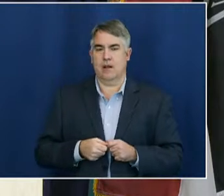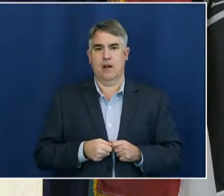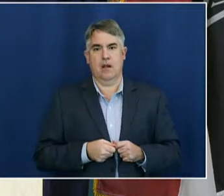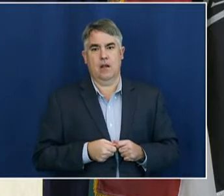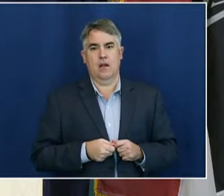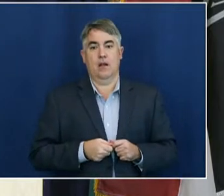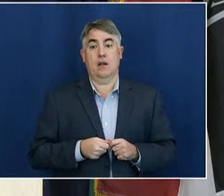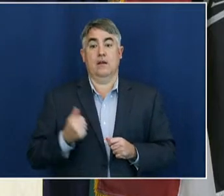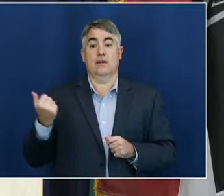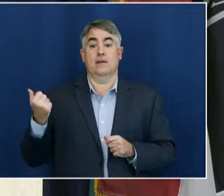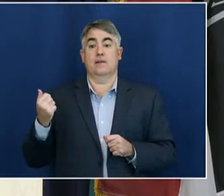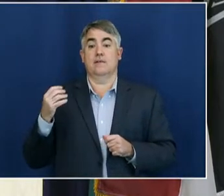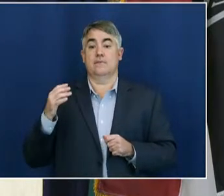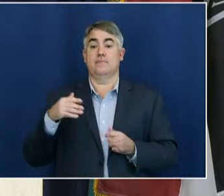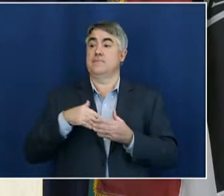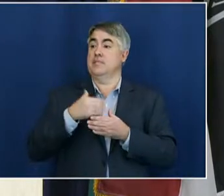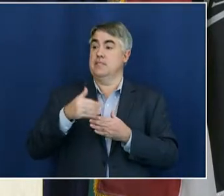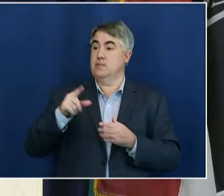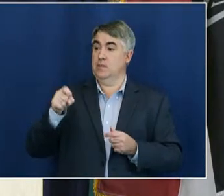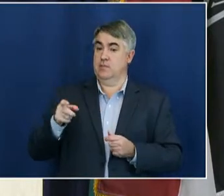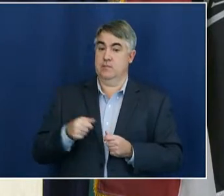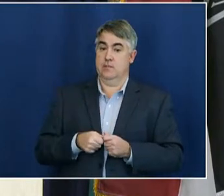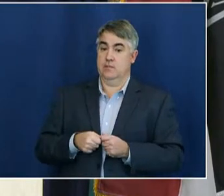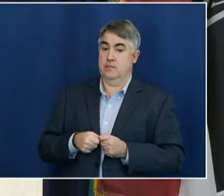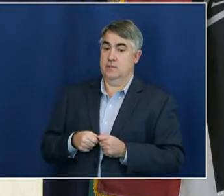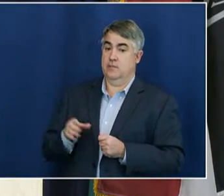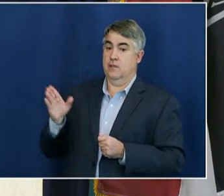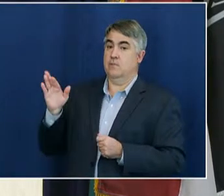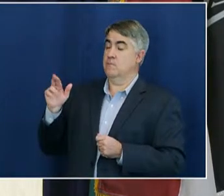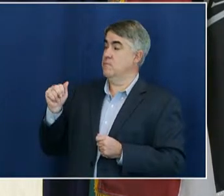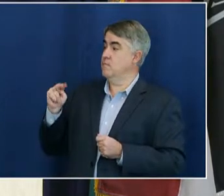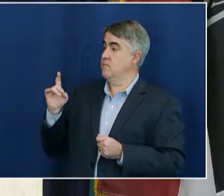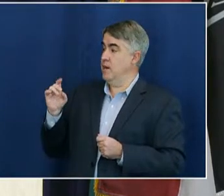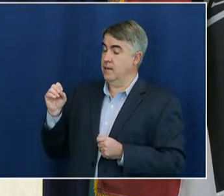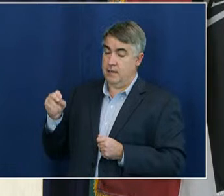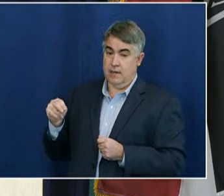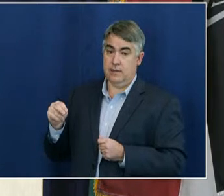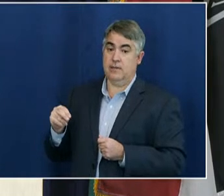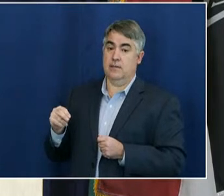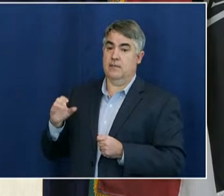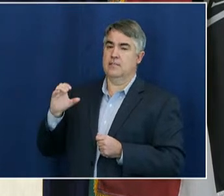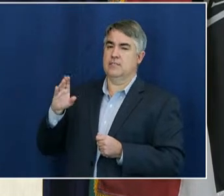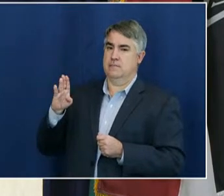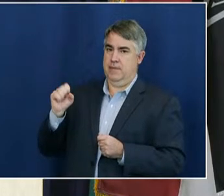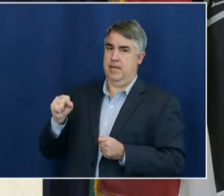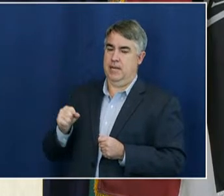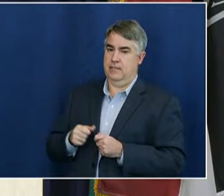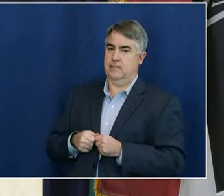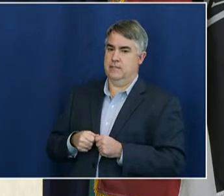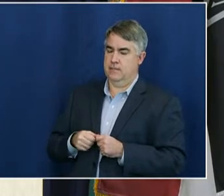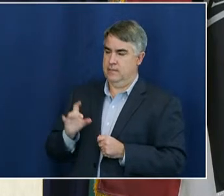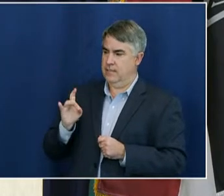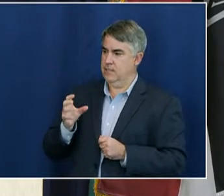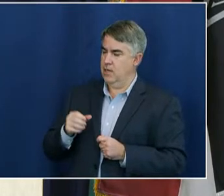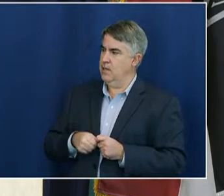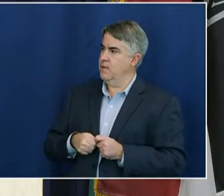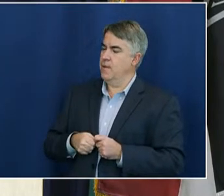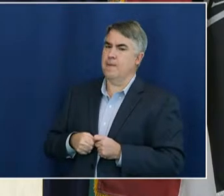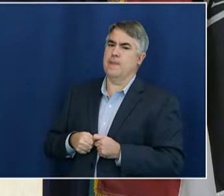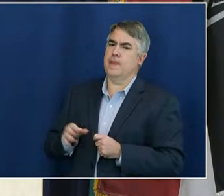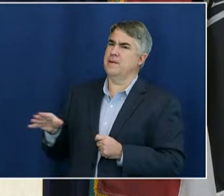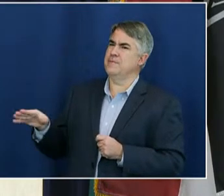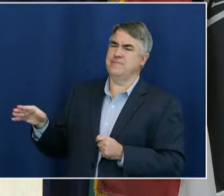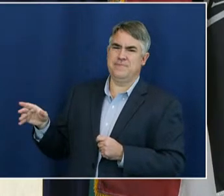Thank you. We'll go to our next call-in question. Brandon Lewis, CBS 8. Thank you. I have two questions